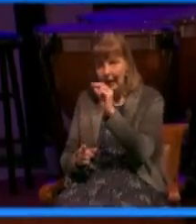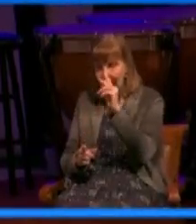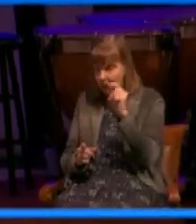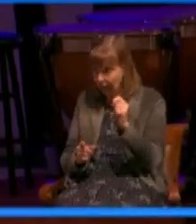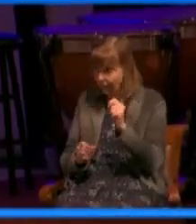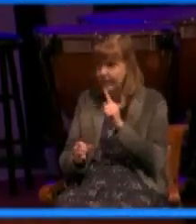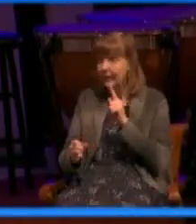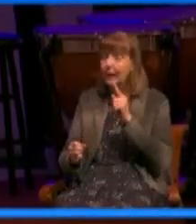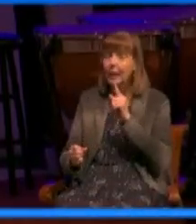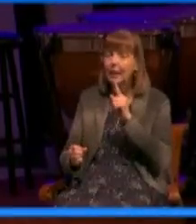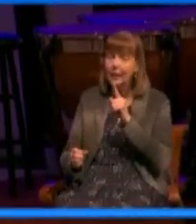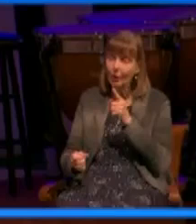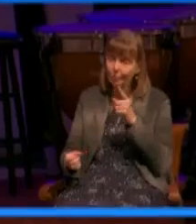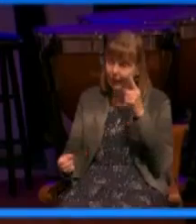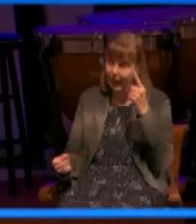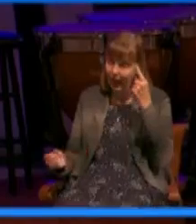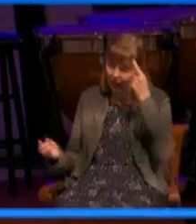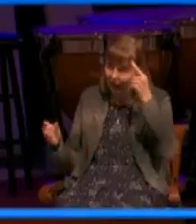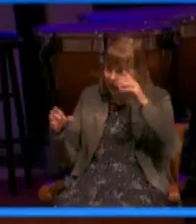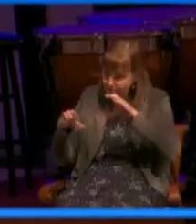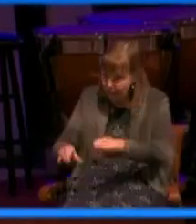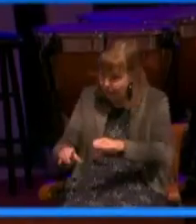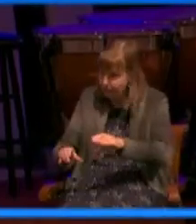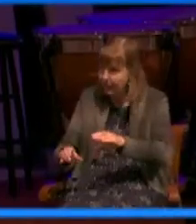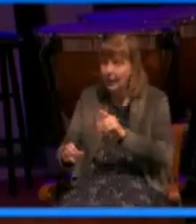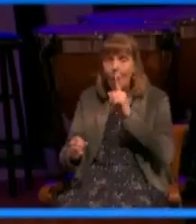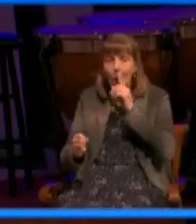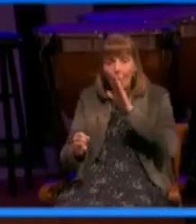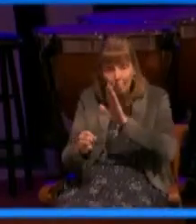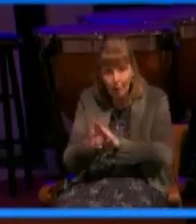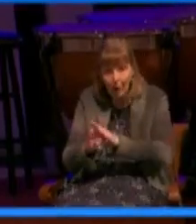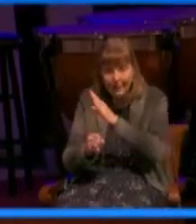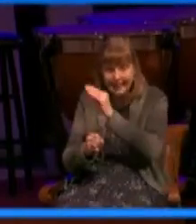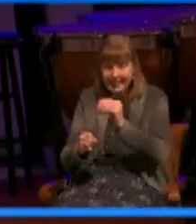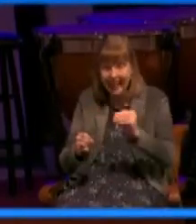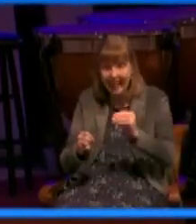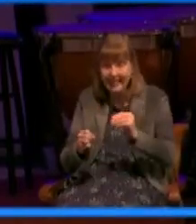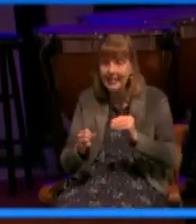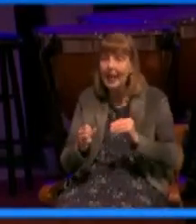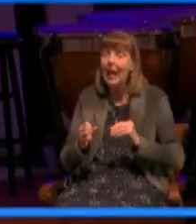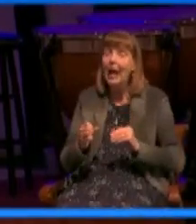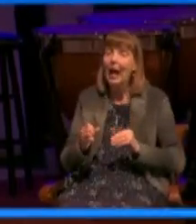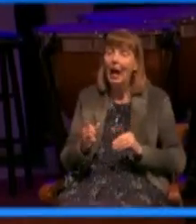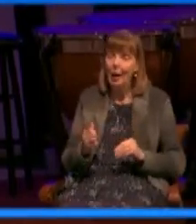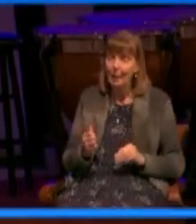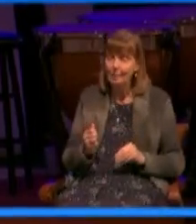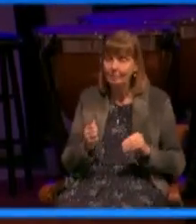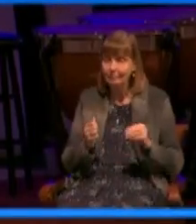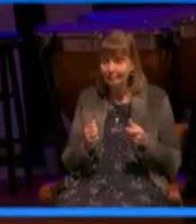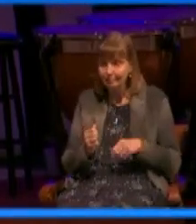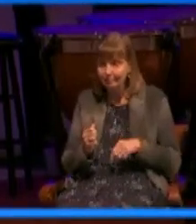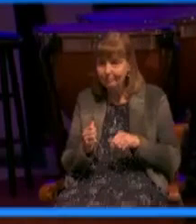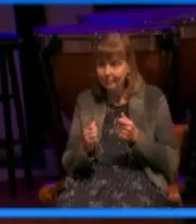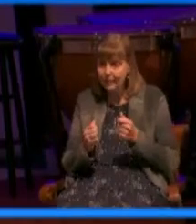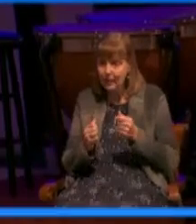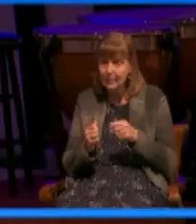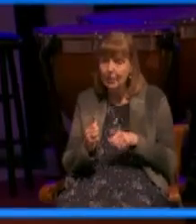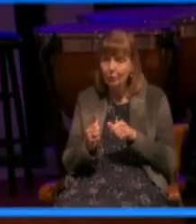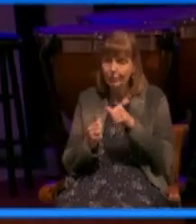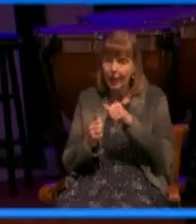ring, circumcision of the males will become the sign of this promise, the reminder of what God is promising